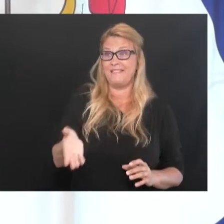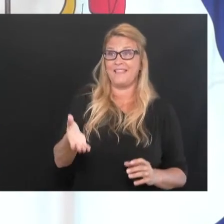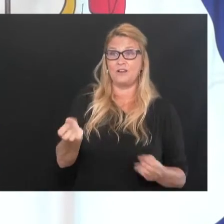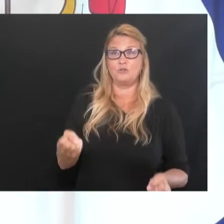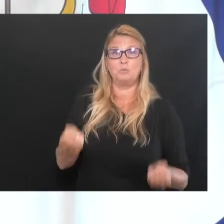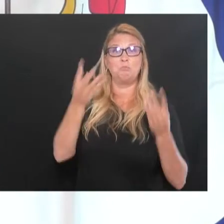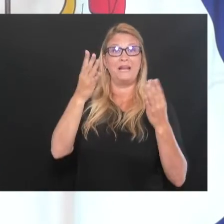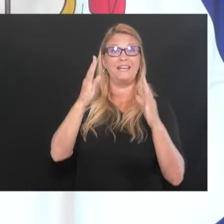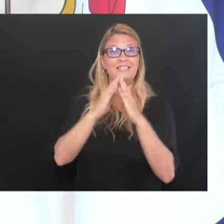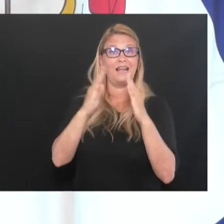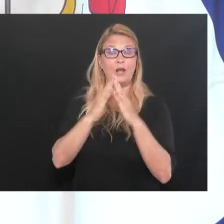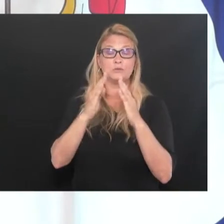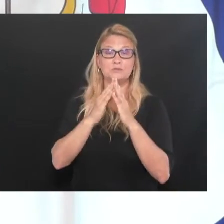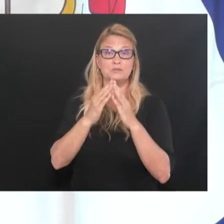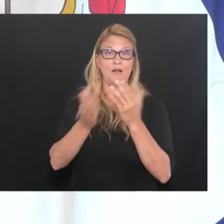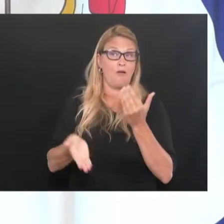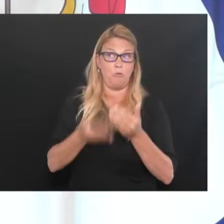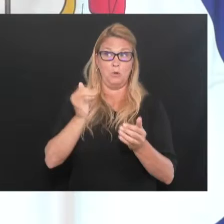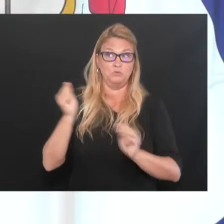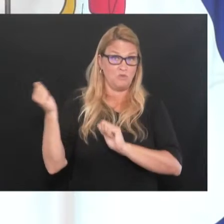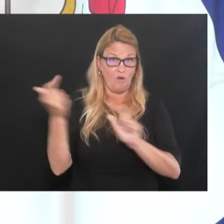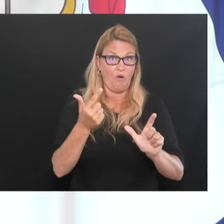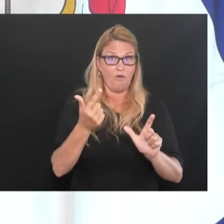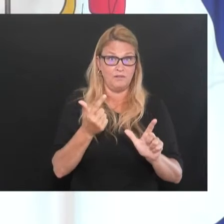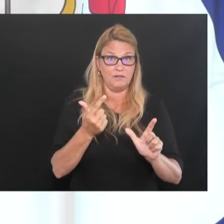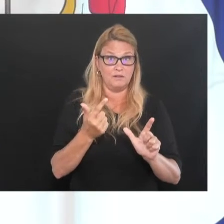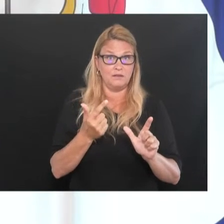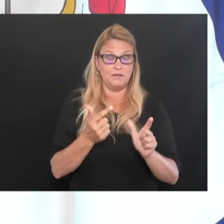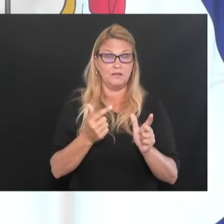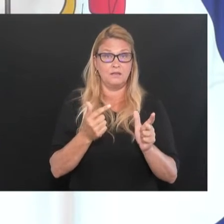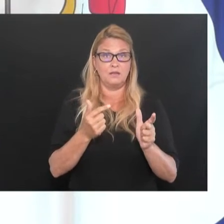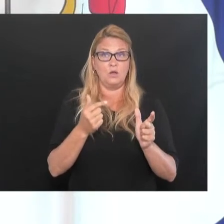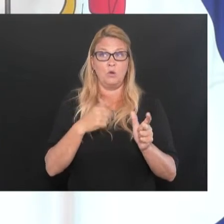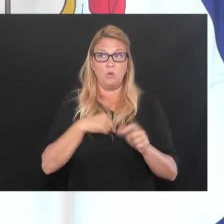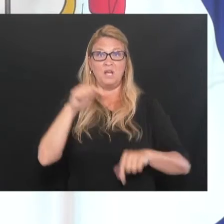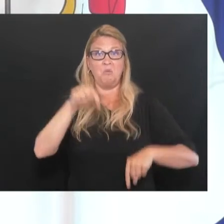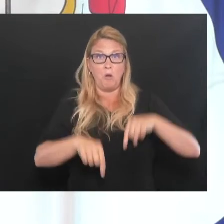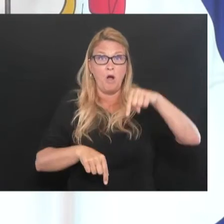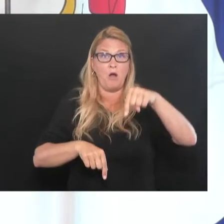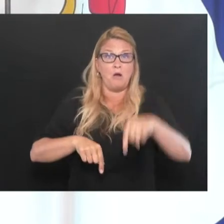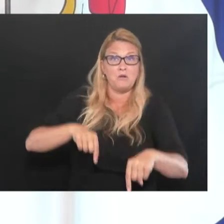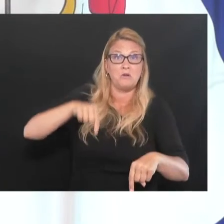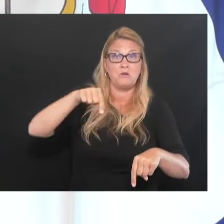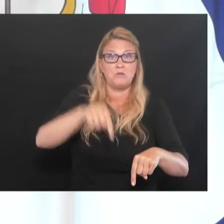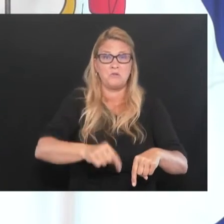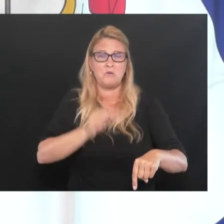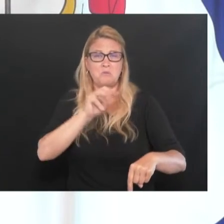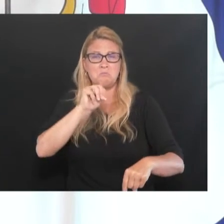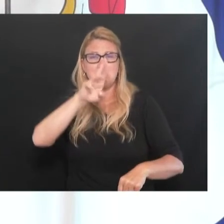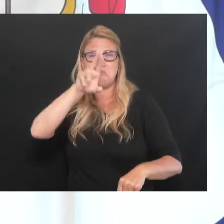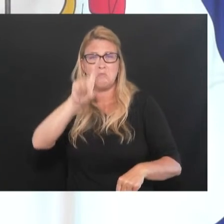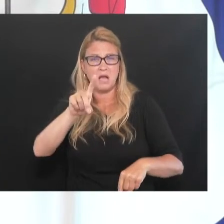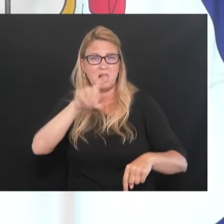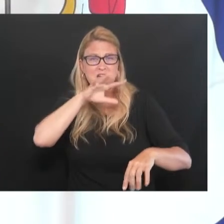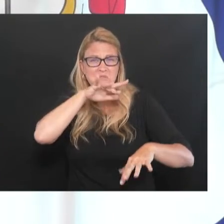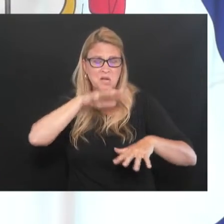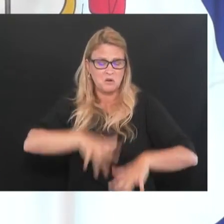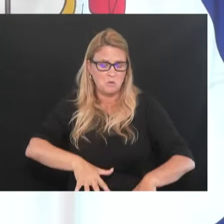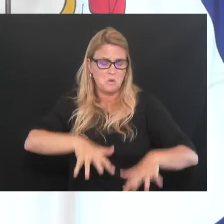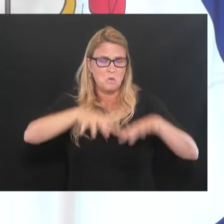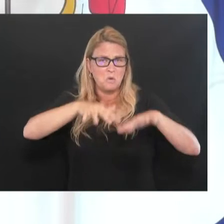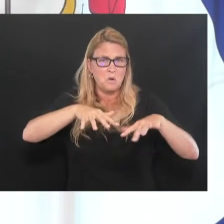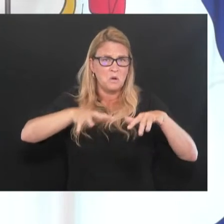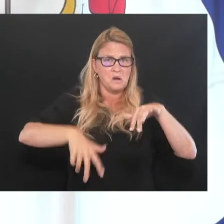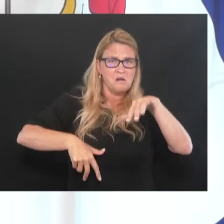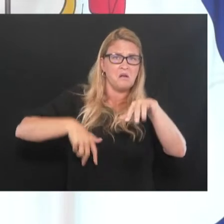almost every one of them. You know, we waded the mud. We saw, family